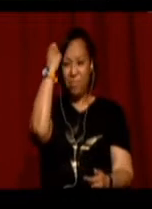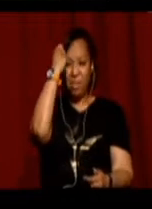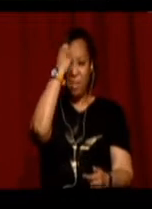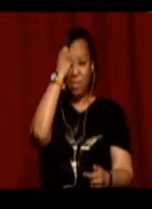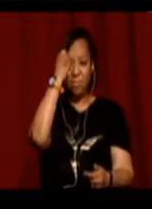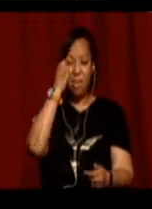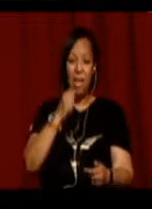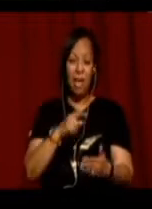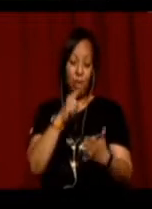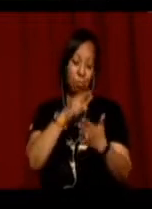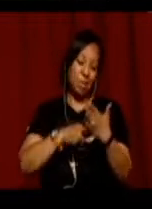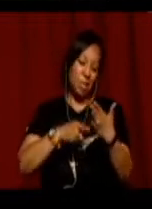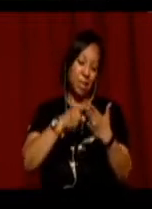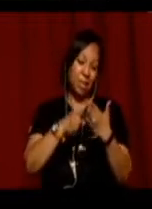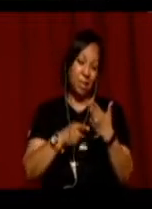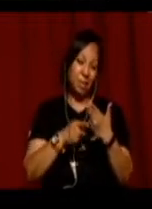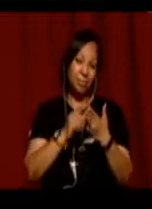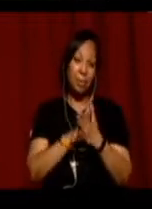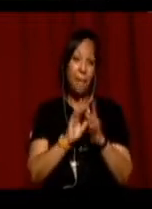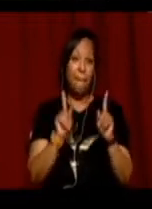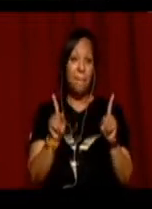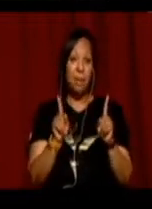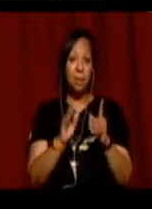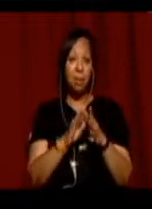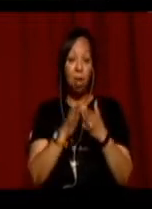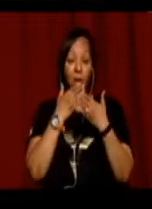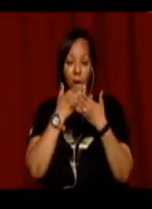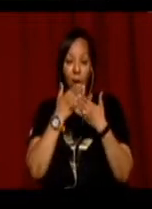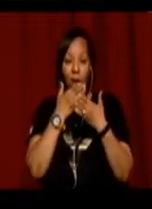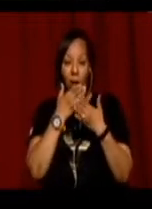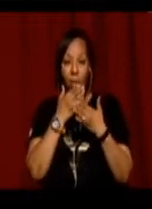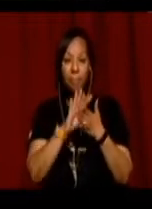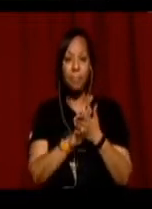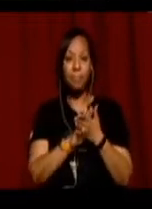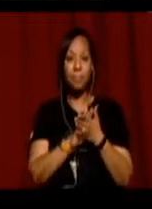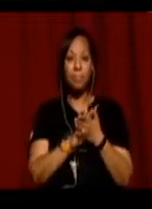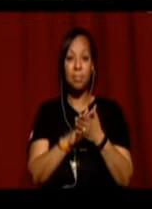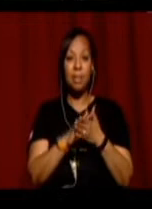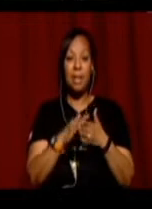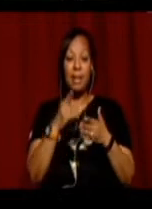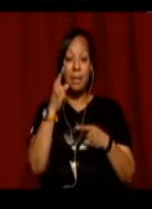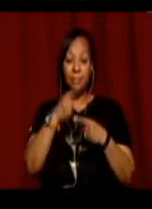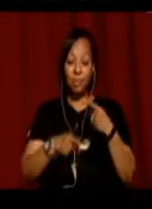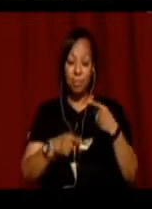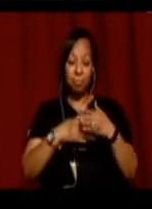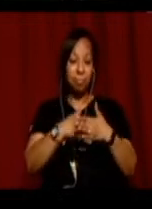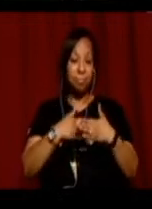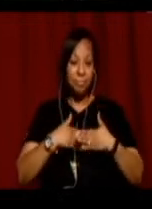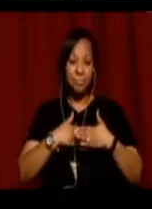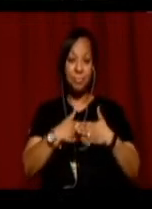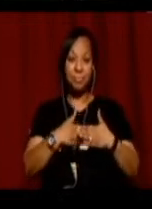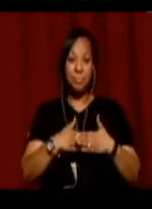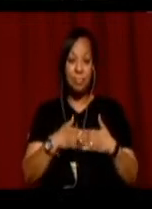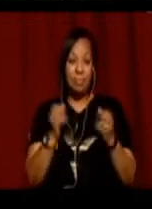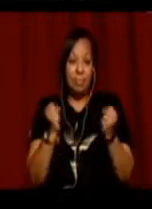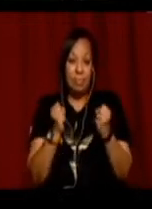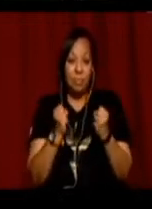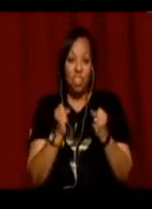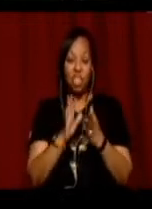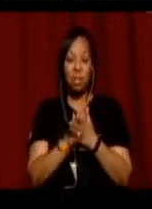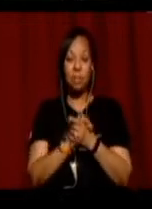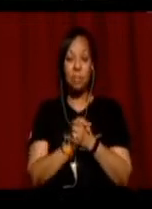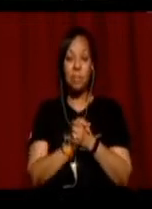hopefully checked your temperature, cough, shortness of breath, chills,